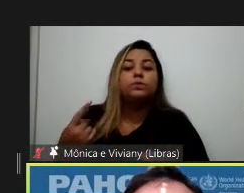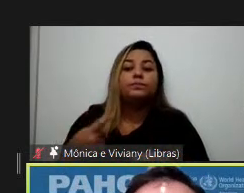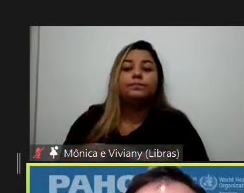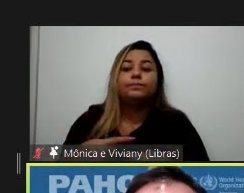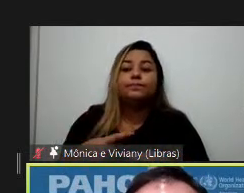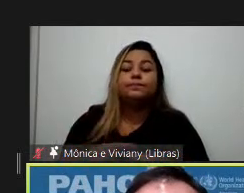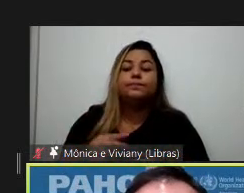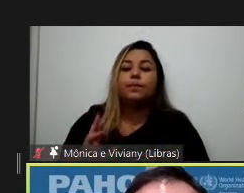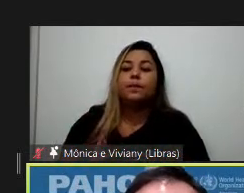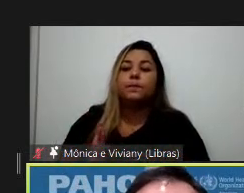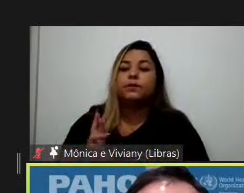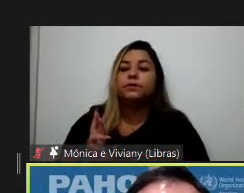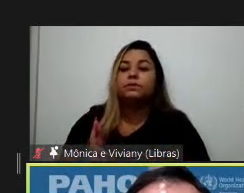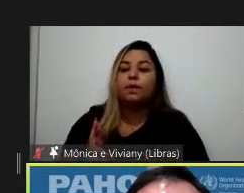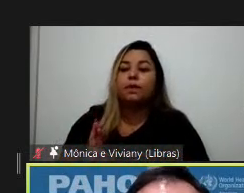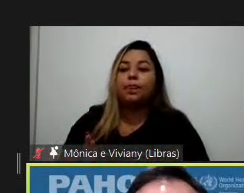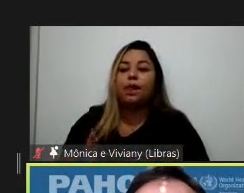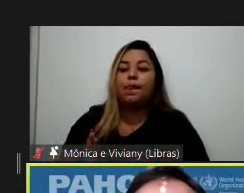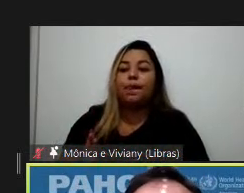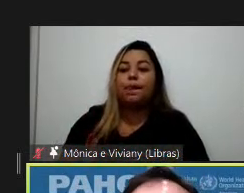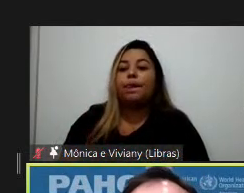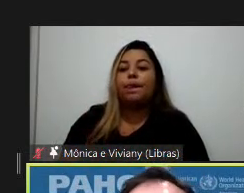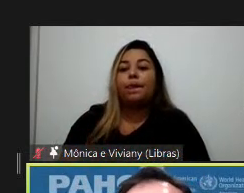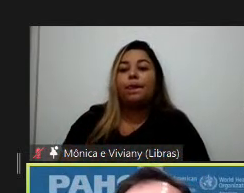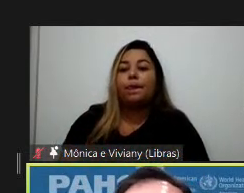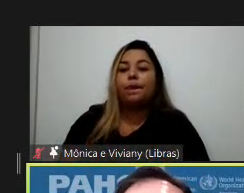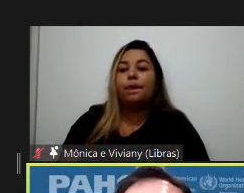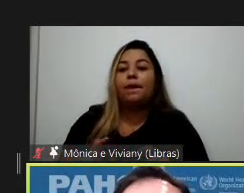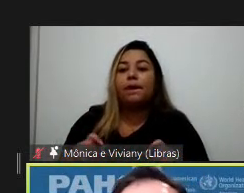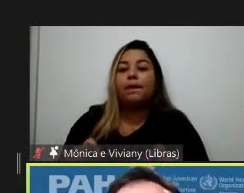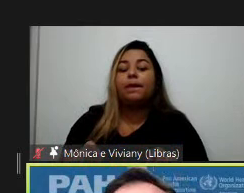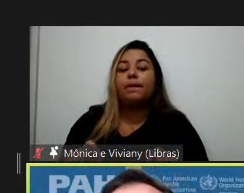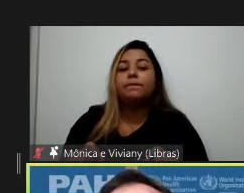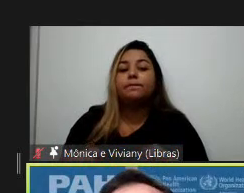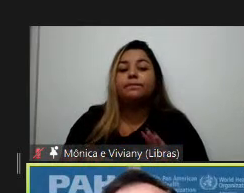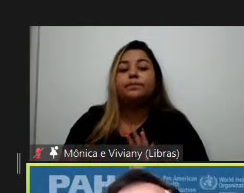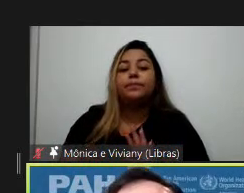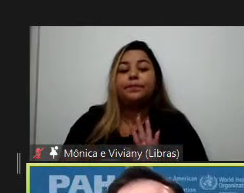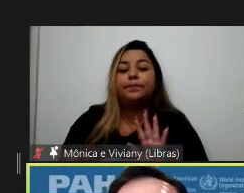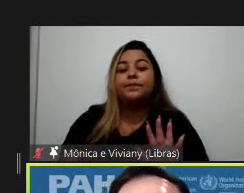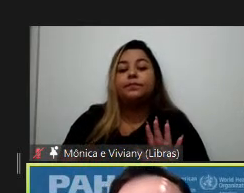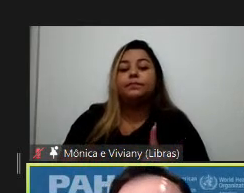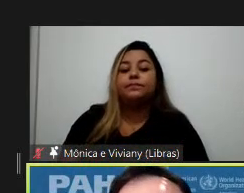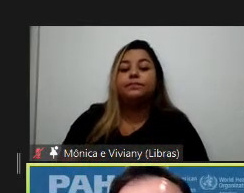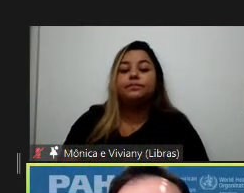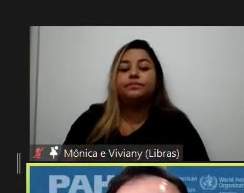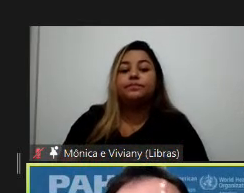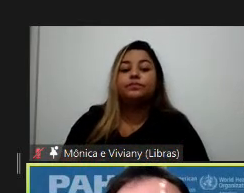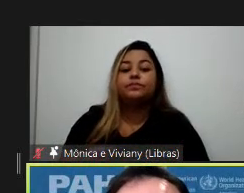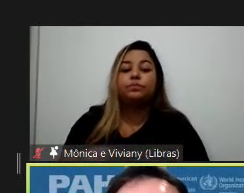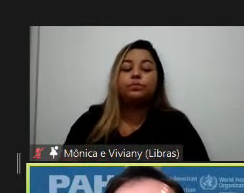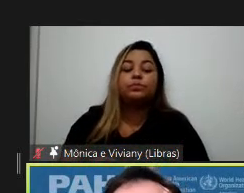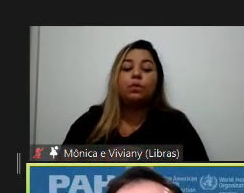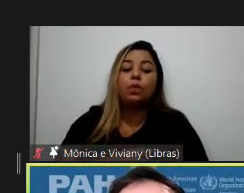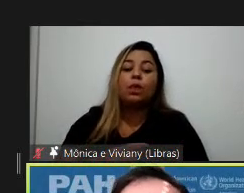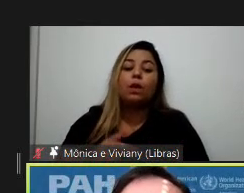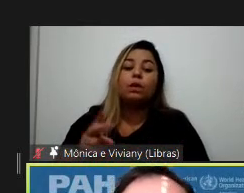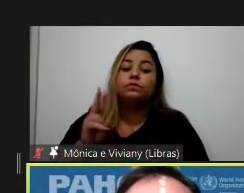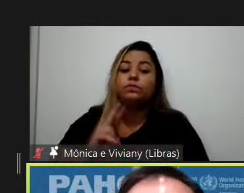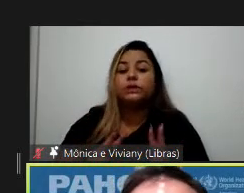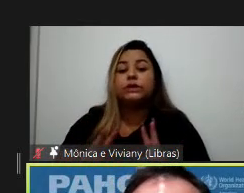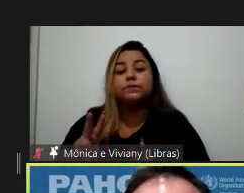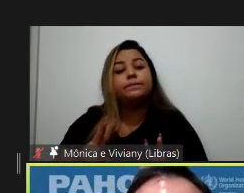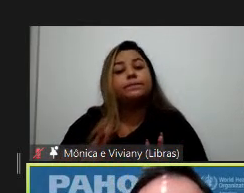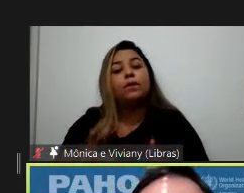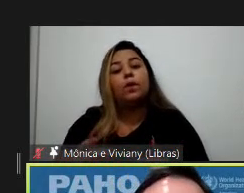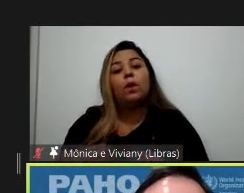necessities. This was also highlighted in now we see a